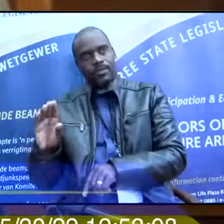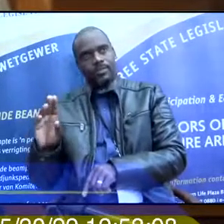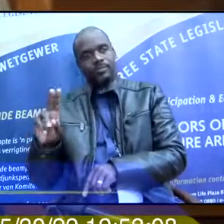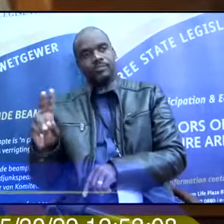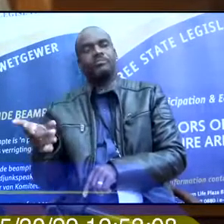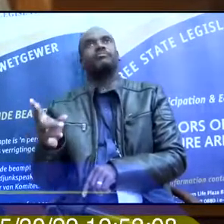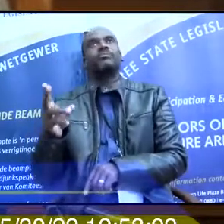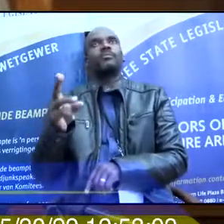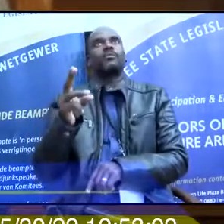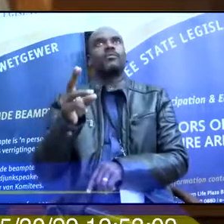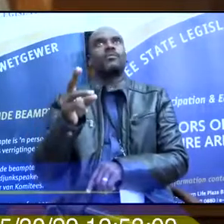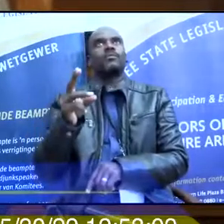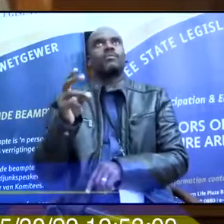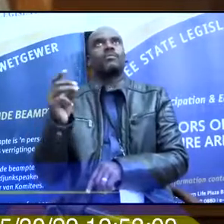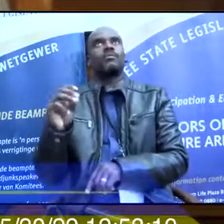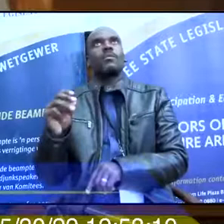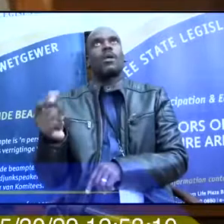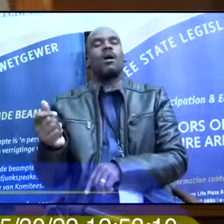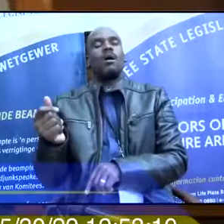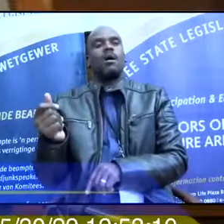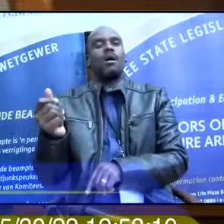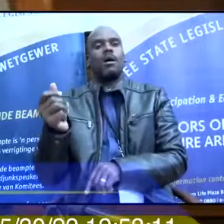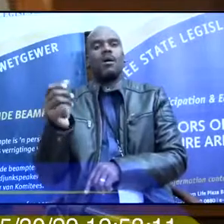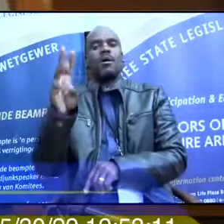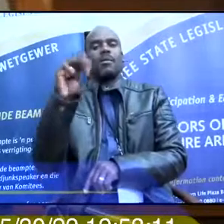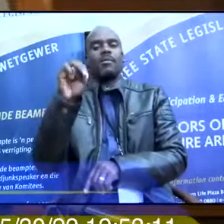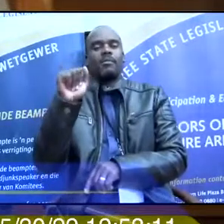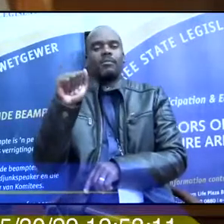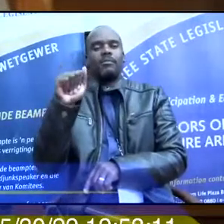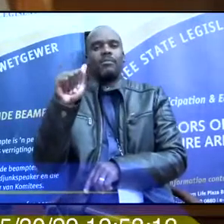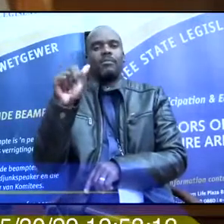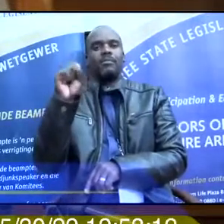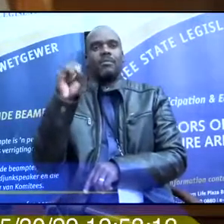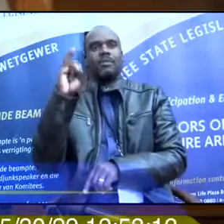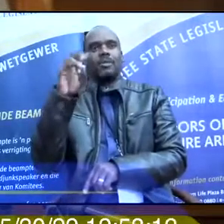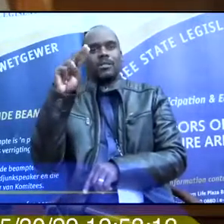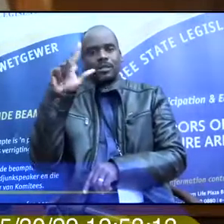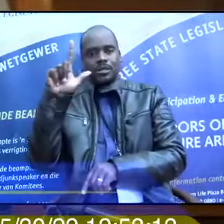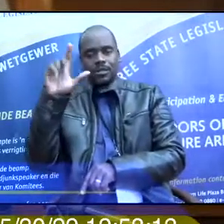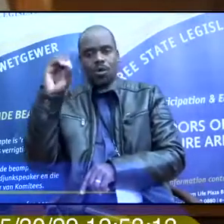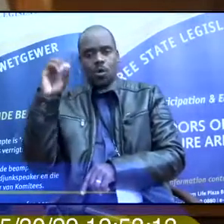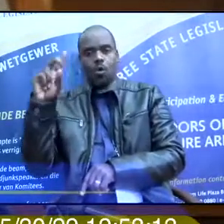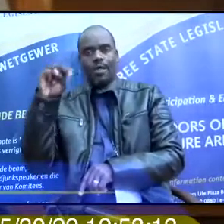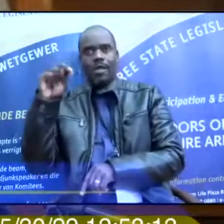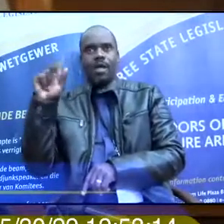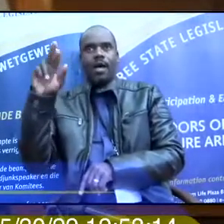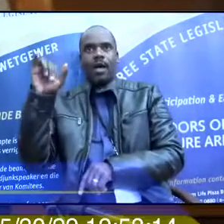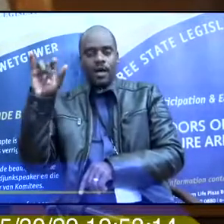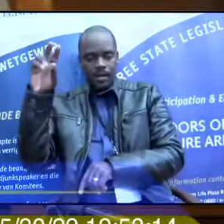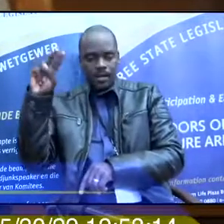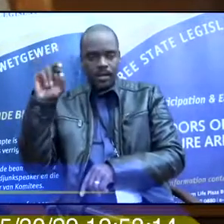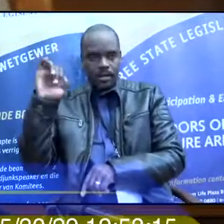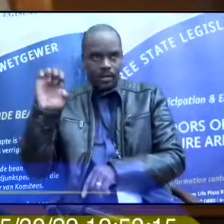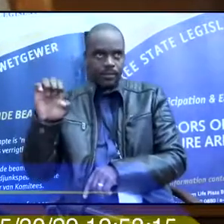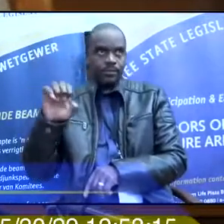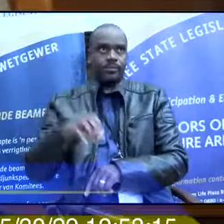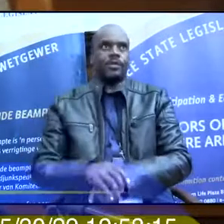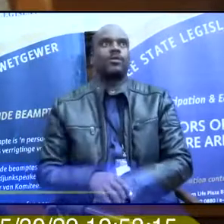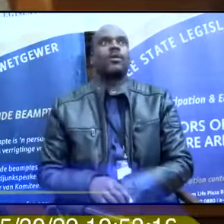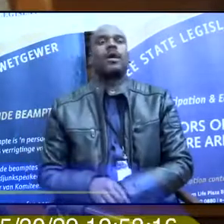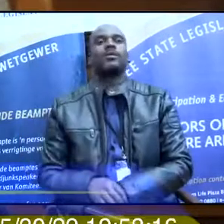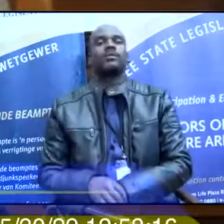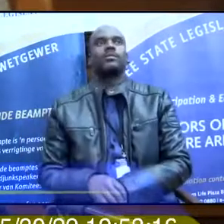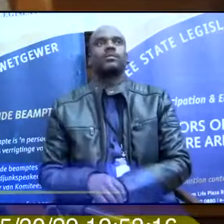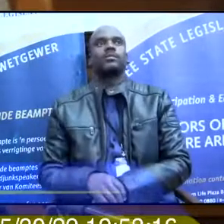what is also confronting local government is late payment of salaries and non-payment of salaries